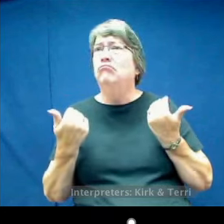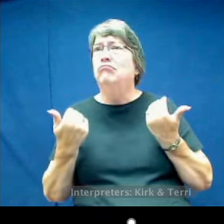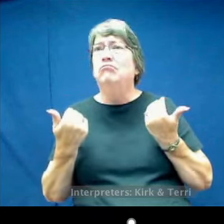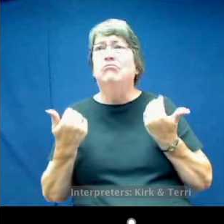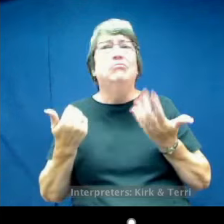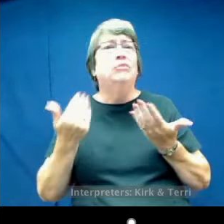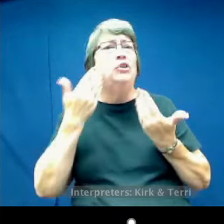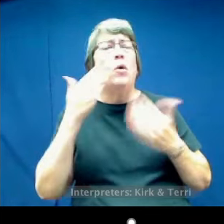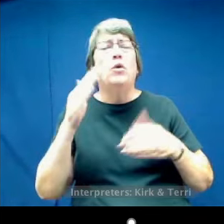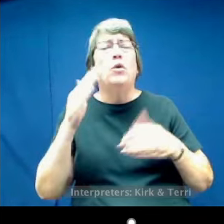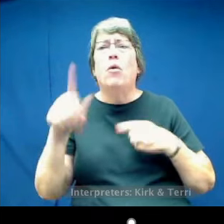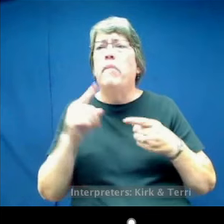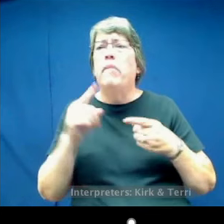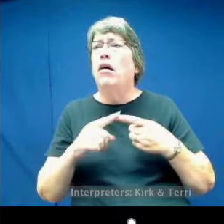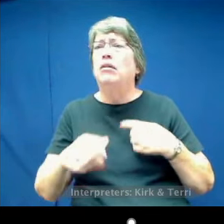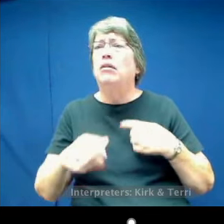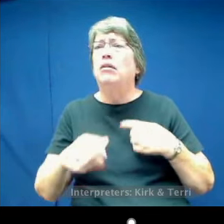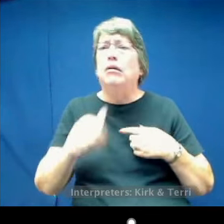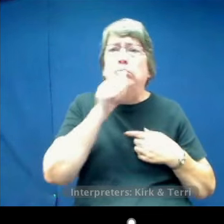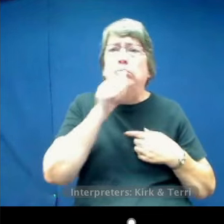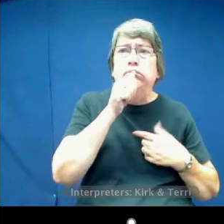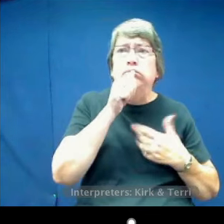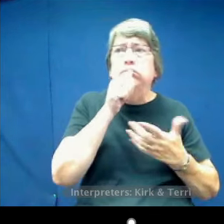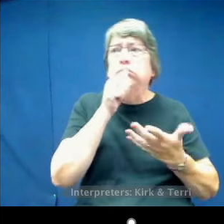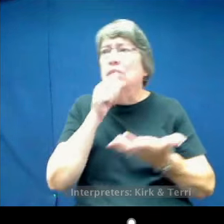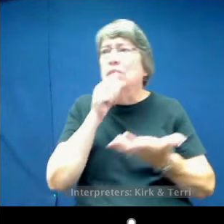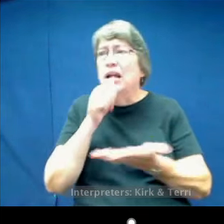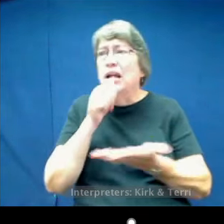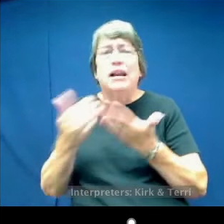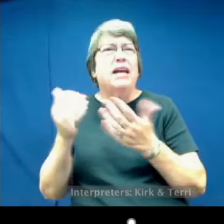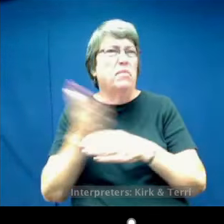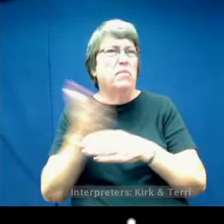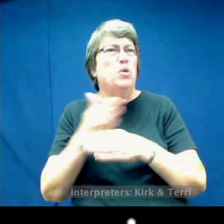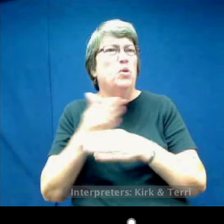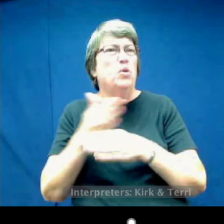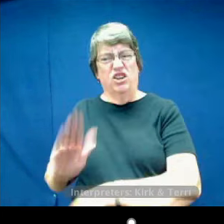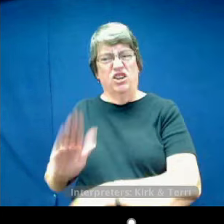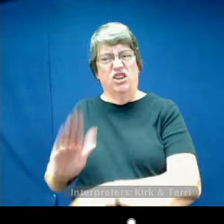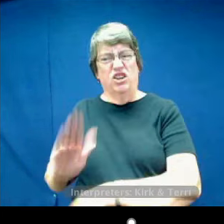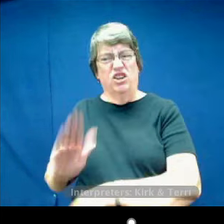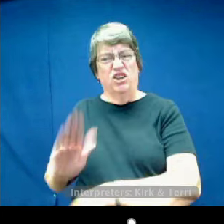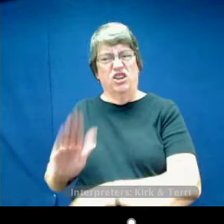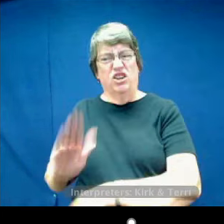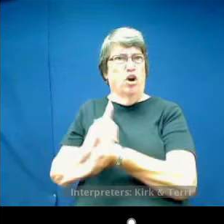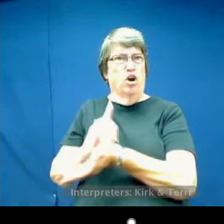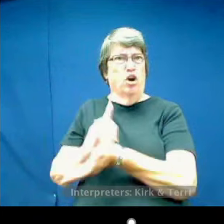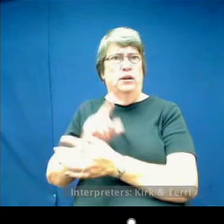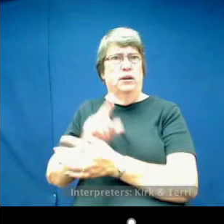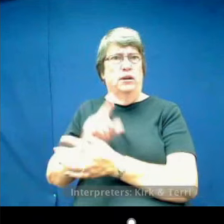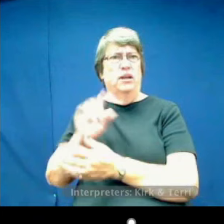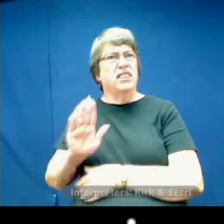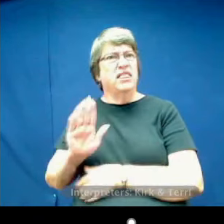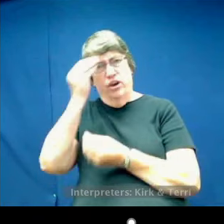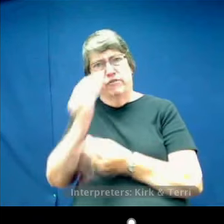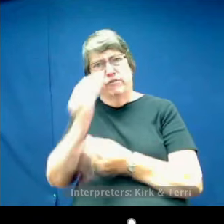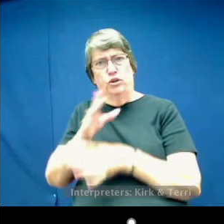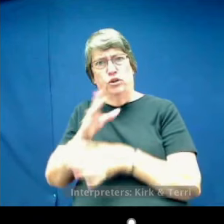that the child might have with a psychiatrist or a doctor. And it's presumed that the custodial